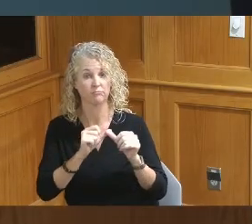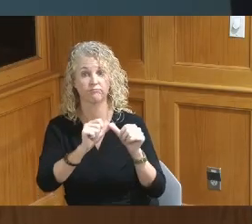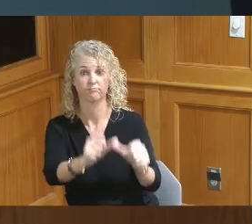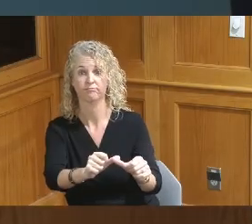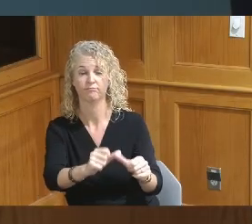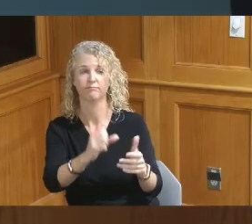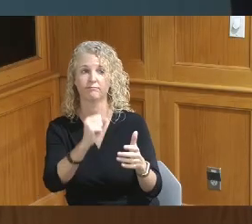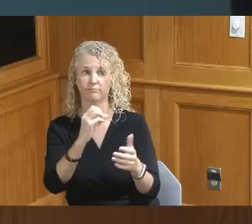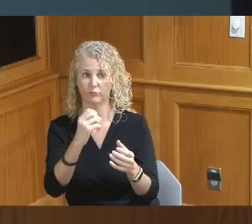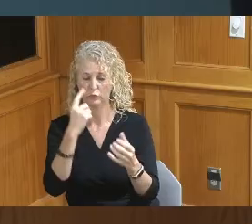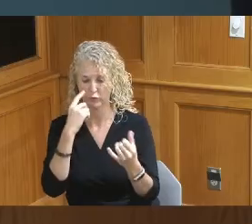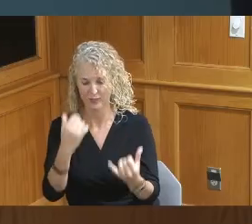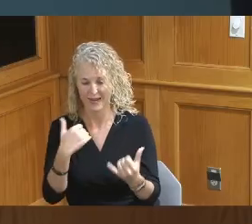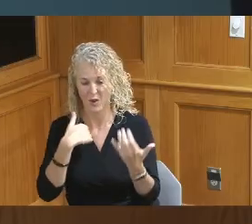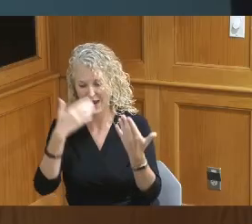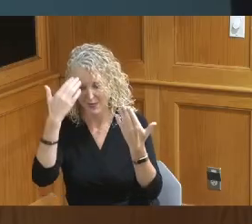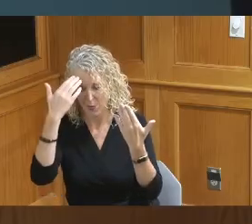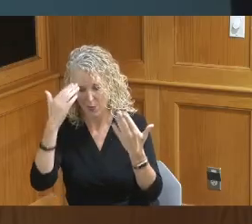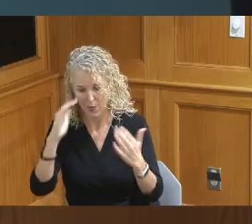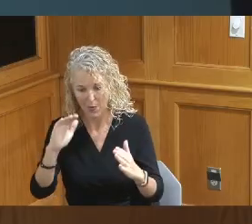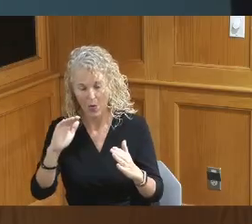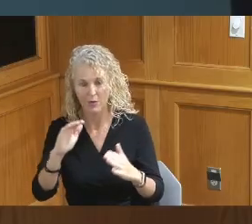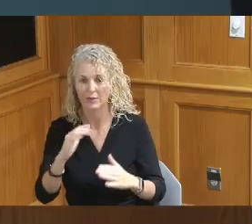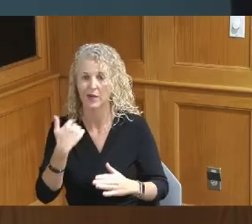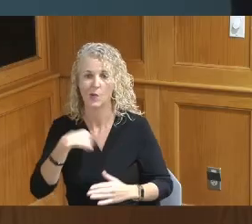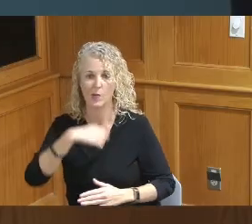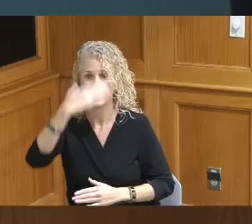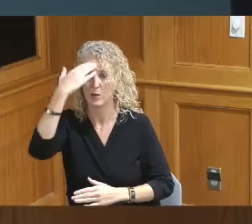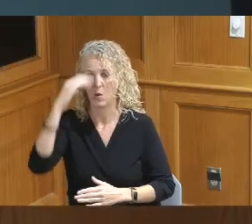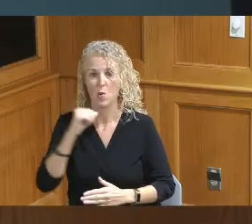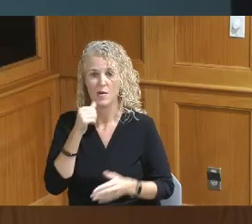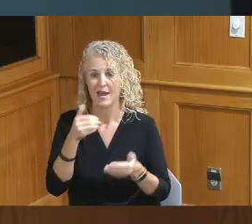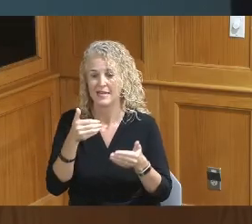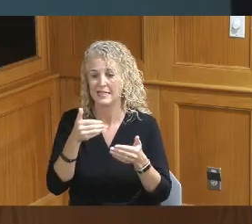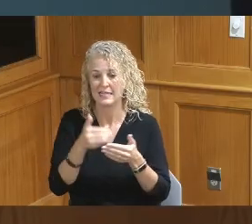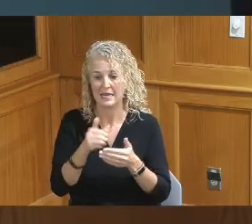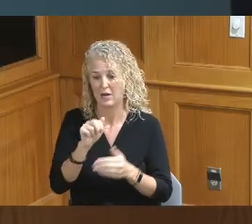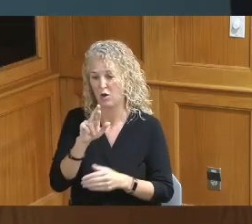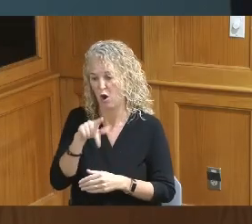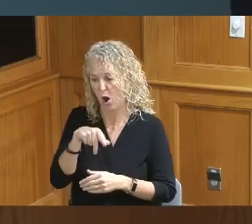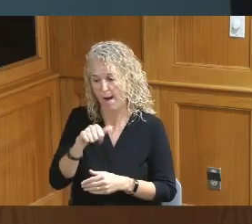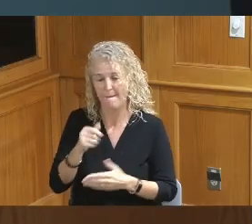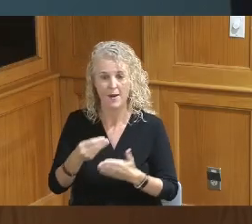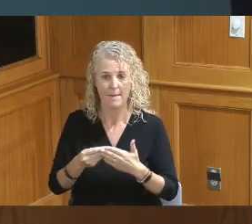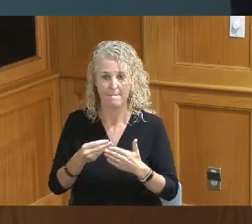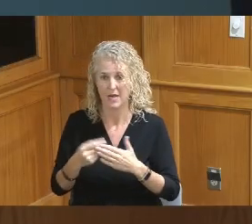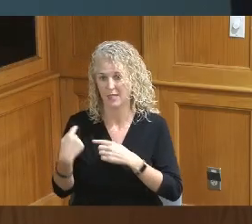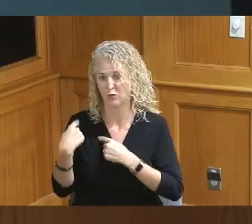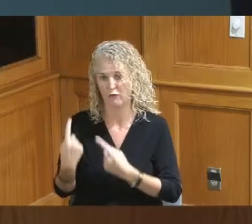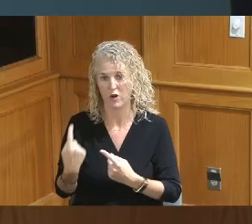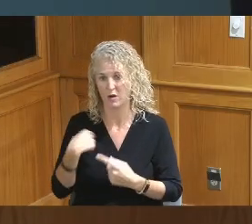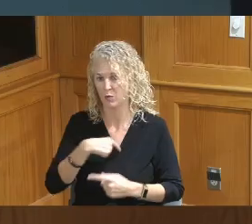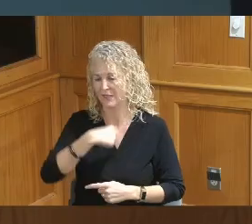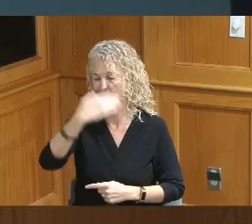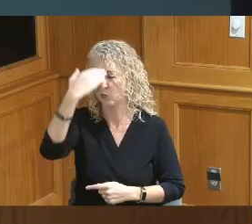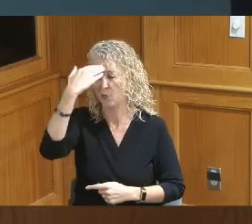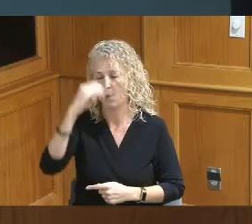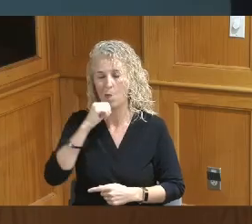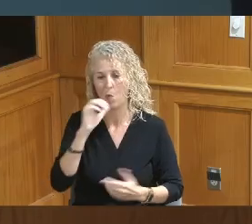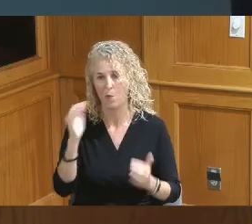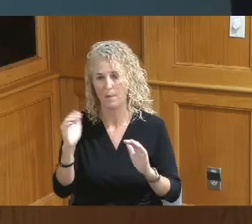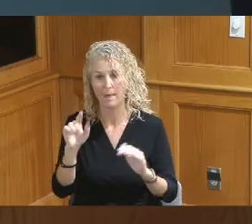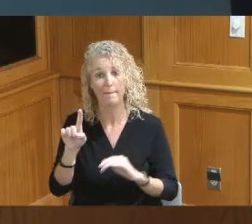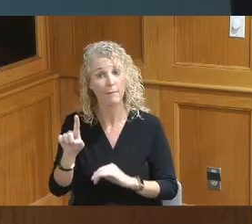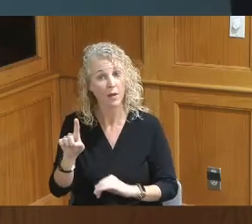I just don't know, and it won't be anywhere near the amount of money that we have invested from the ARPA fund,